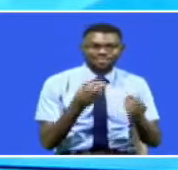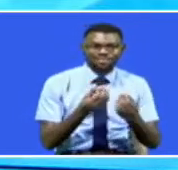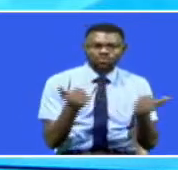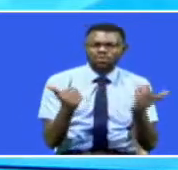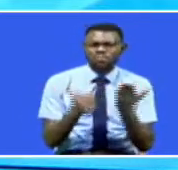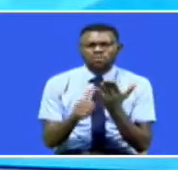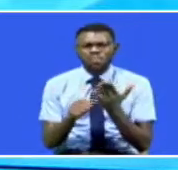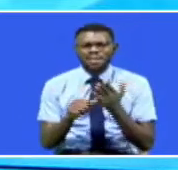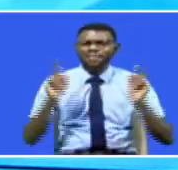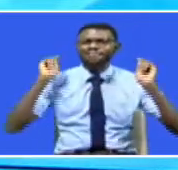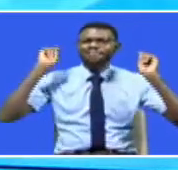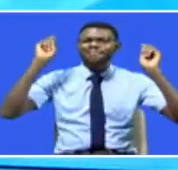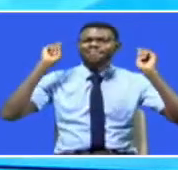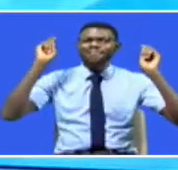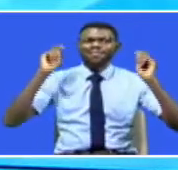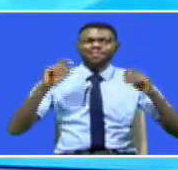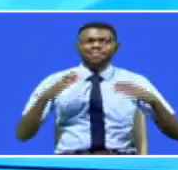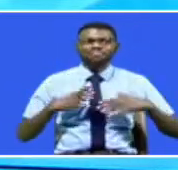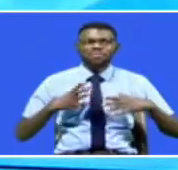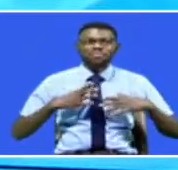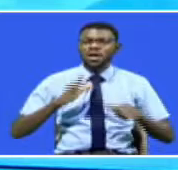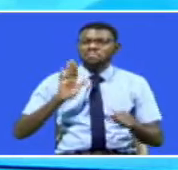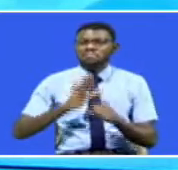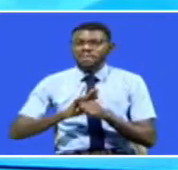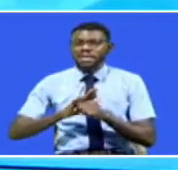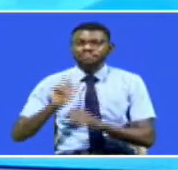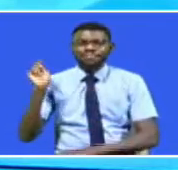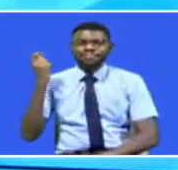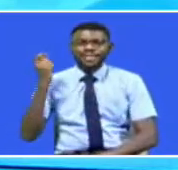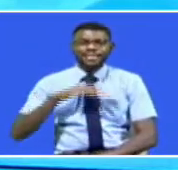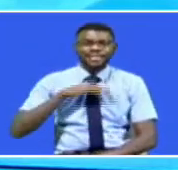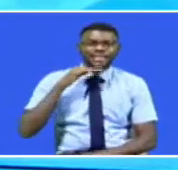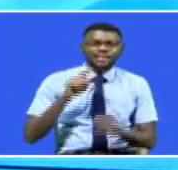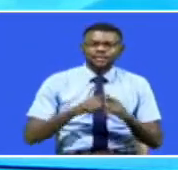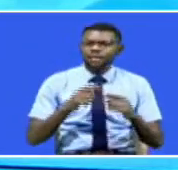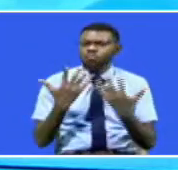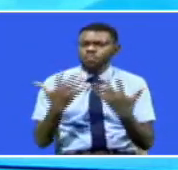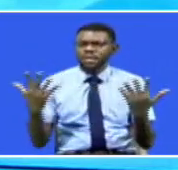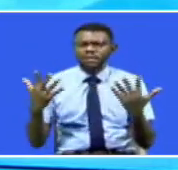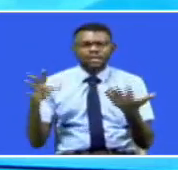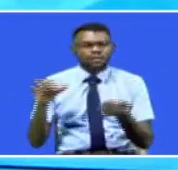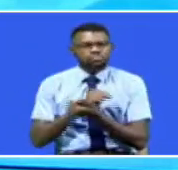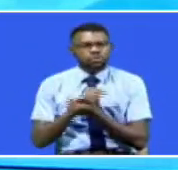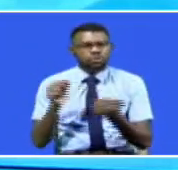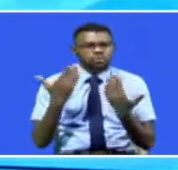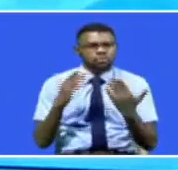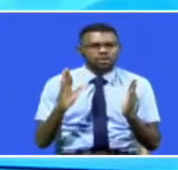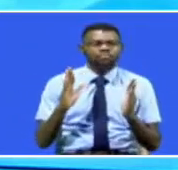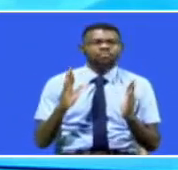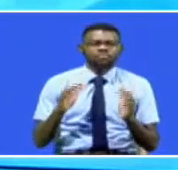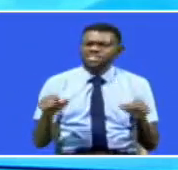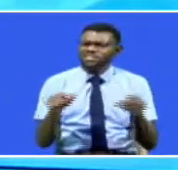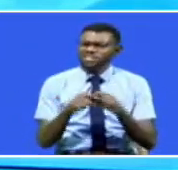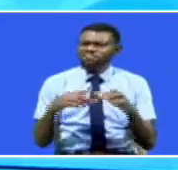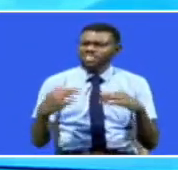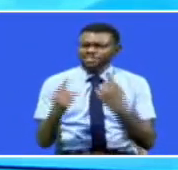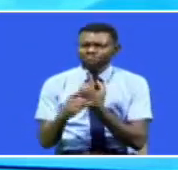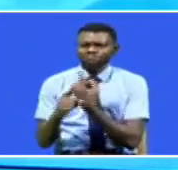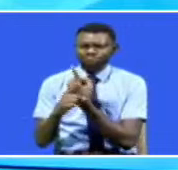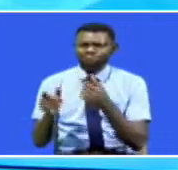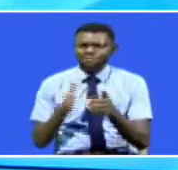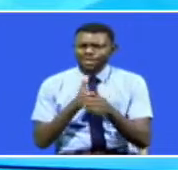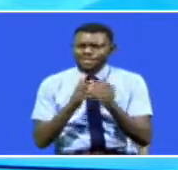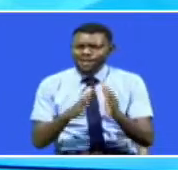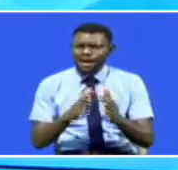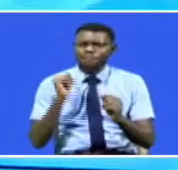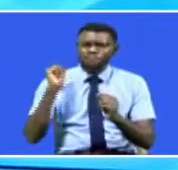to the protests that have left tens of Kenyans dead and property destroyed. A move that has been endorsed by different political